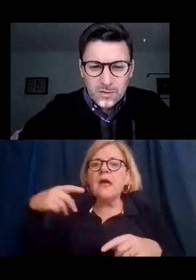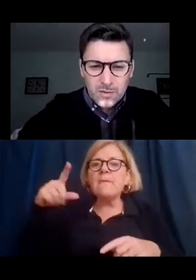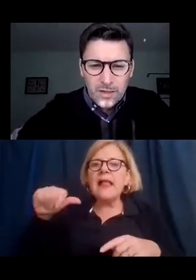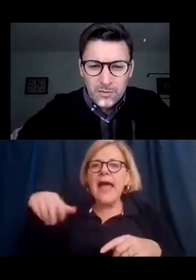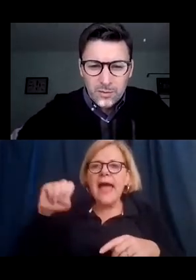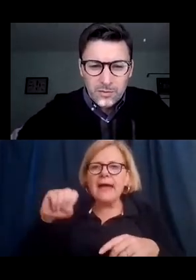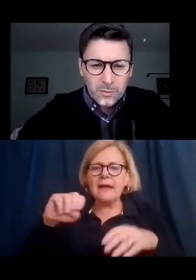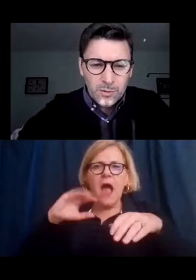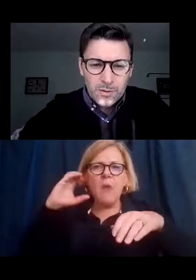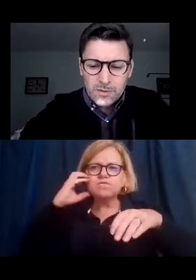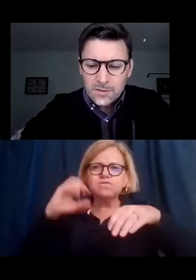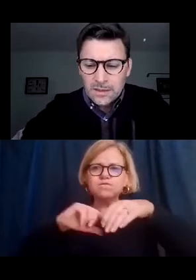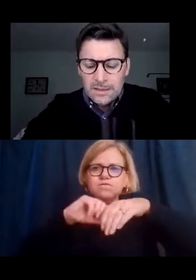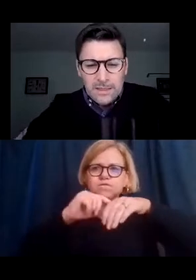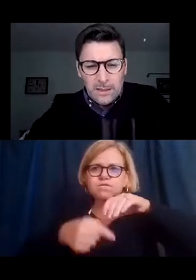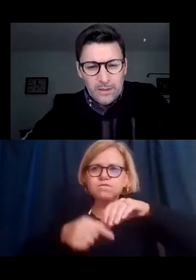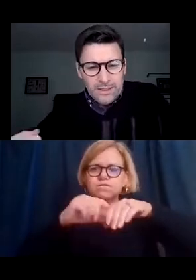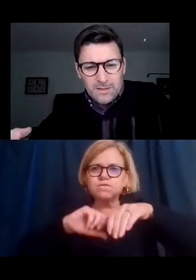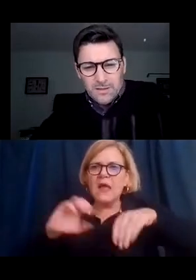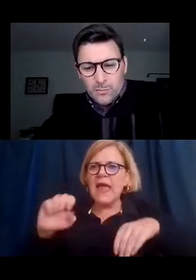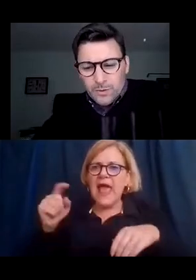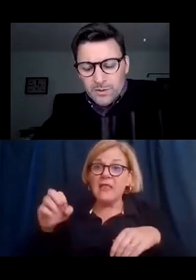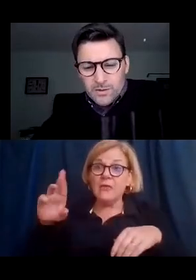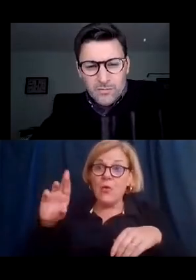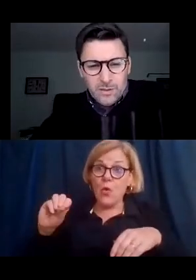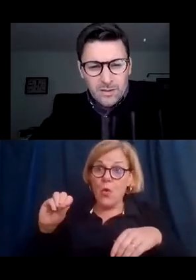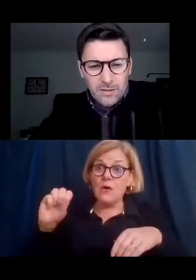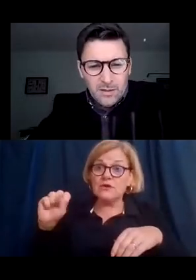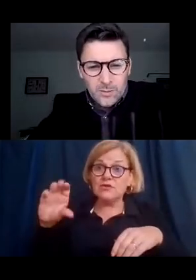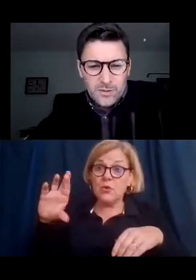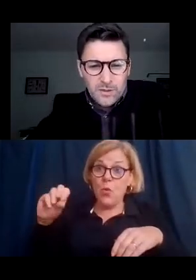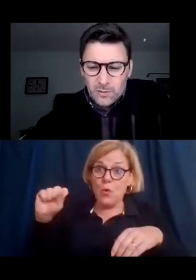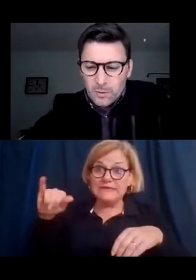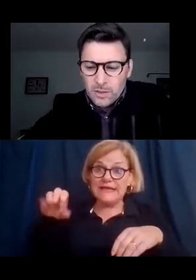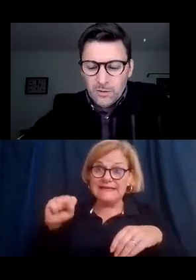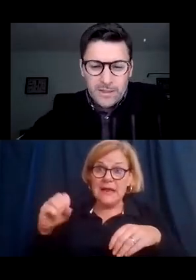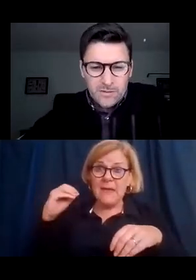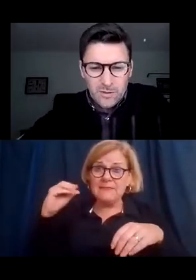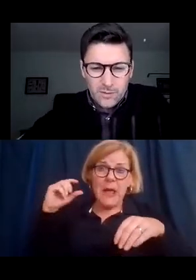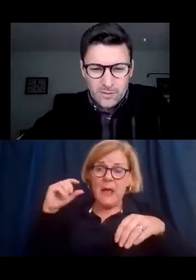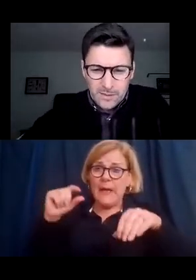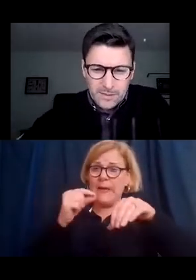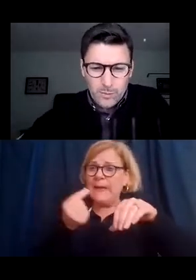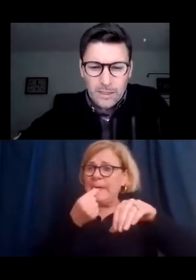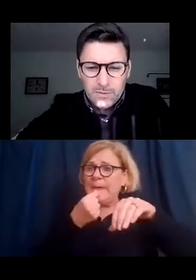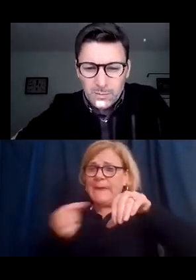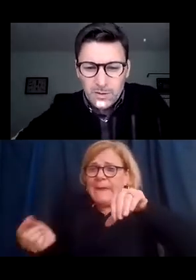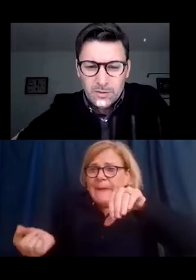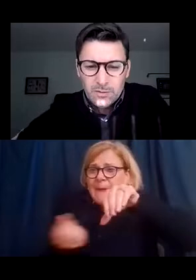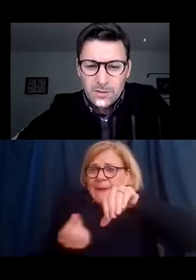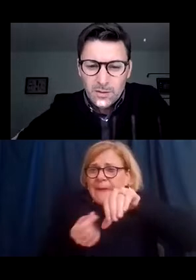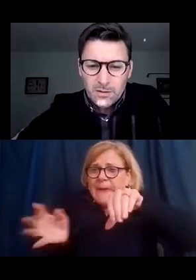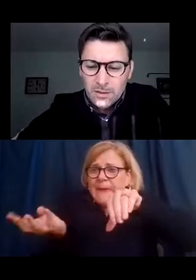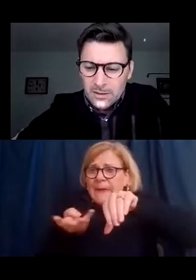the process of atherosclerosis. And when it gets really severe and narrows the artery, we call that stenosis, and that's what happens